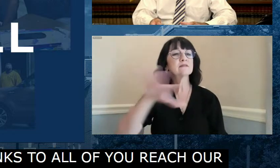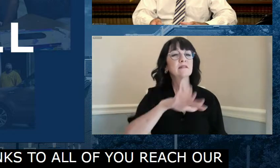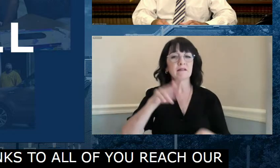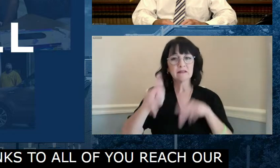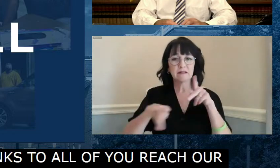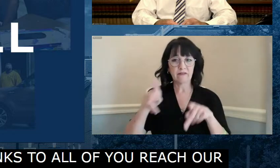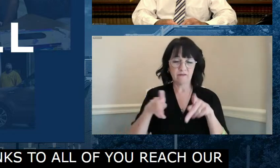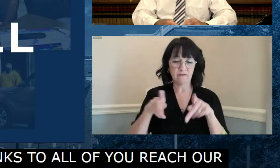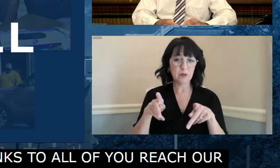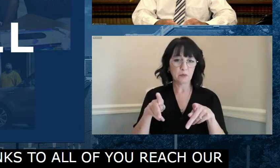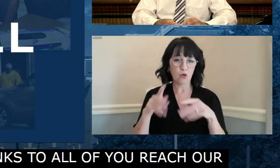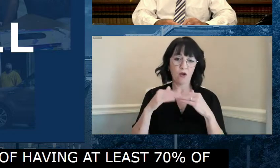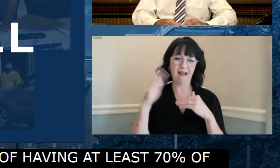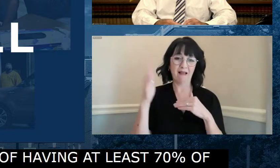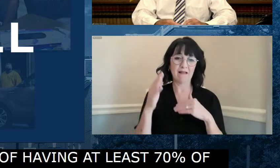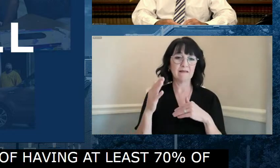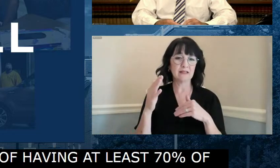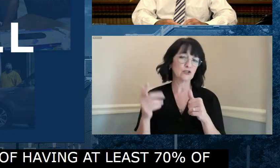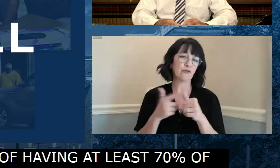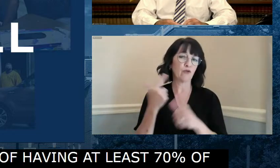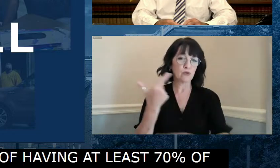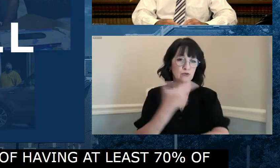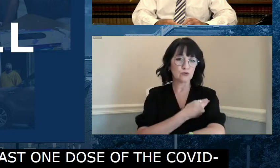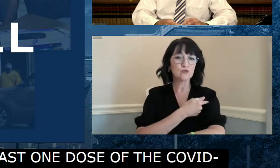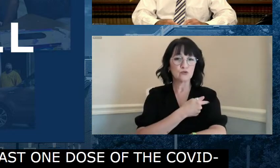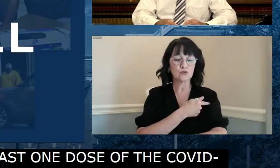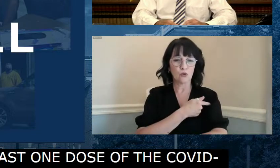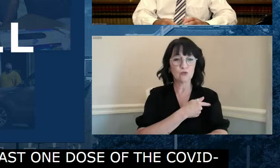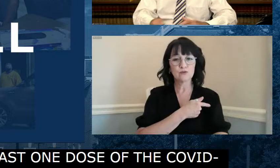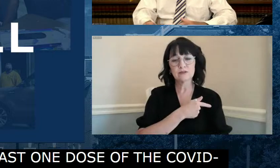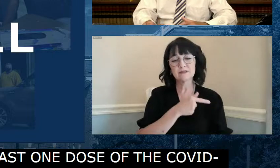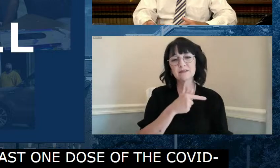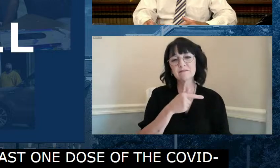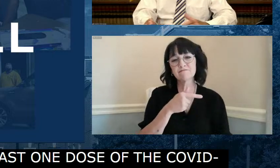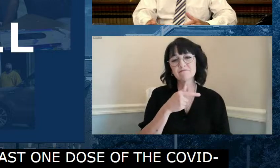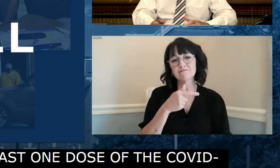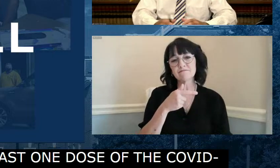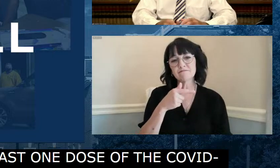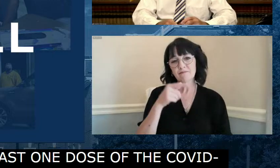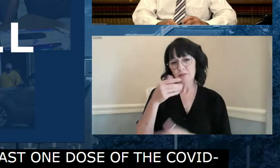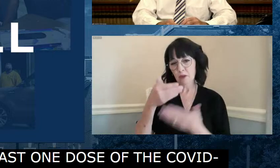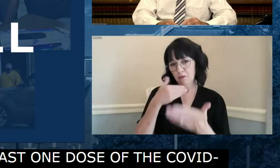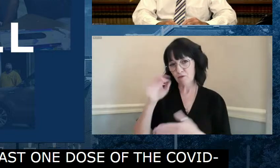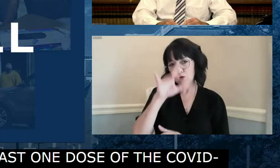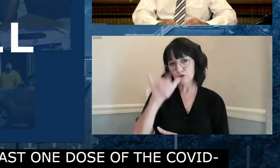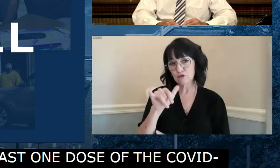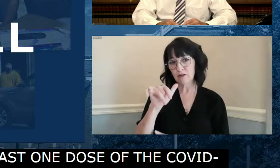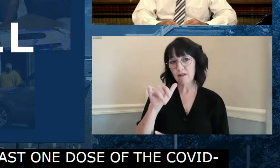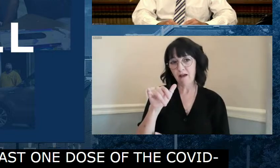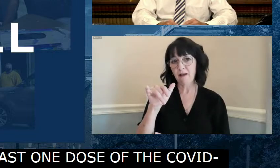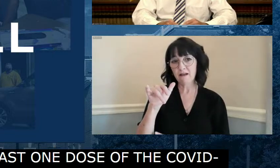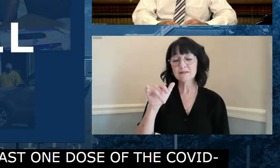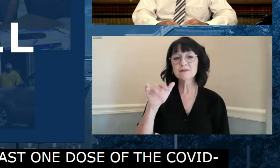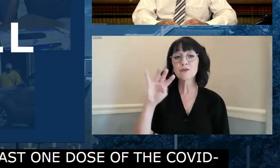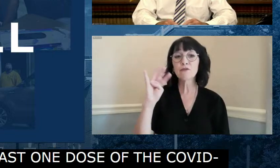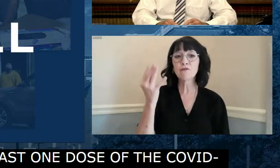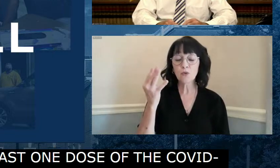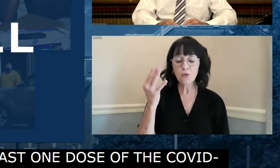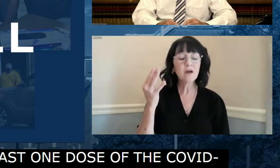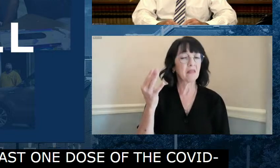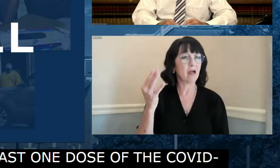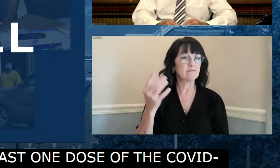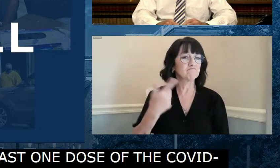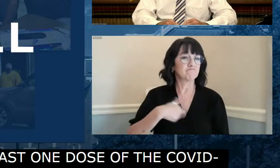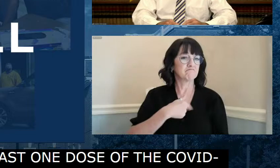of the COVID-19 vaccine by July 4th. We met that goal a few days early,